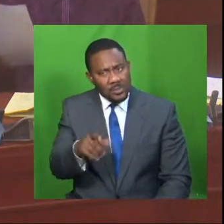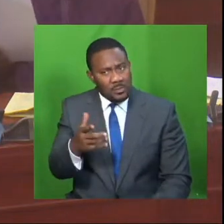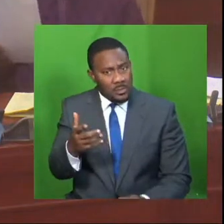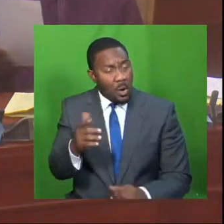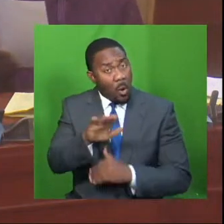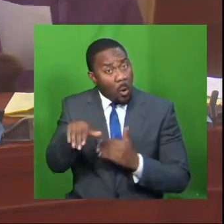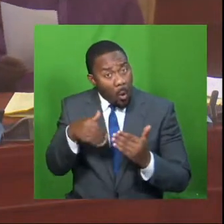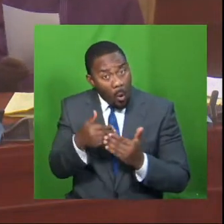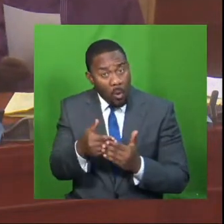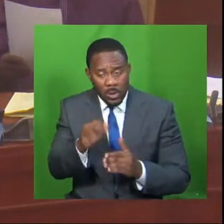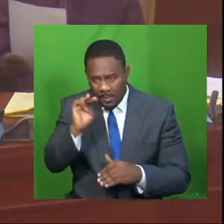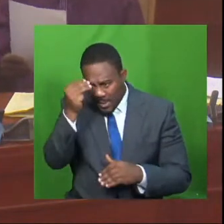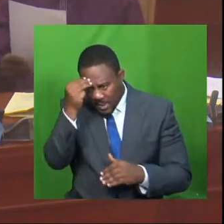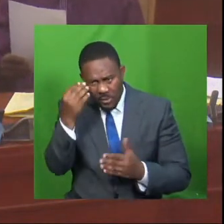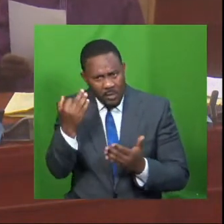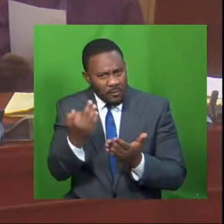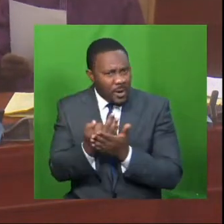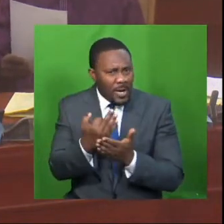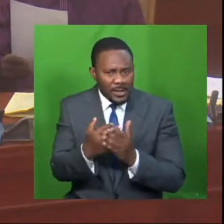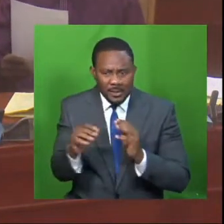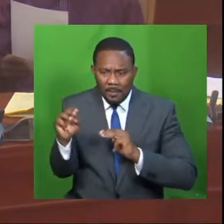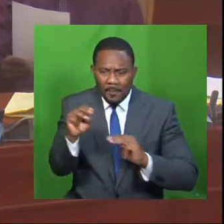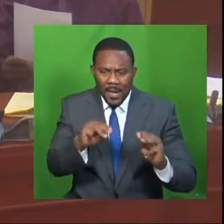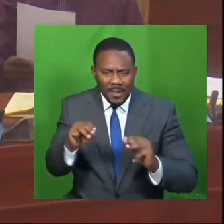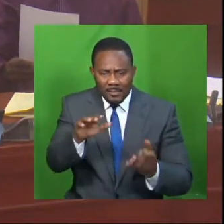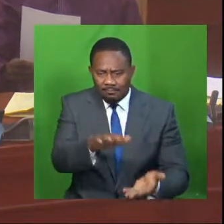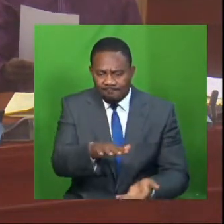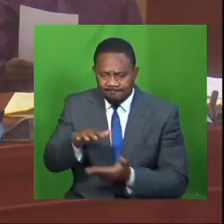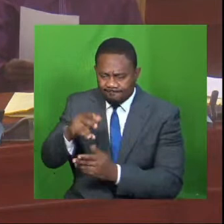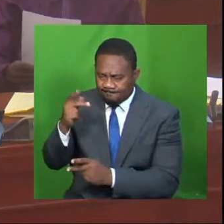debt management. Where in the world